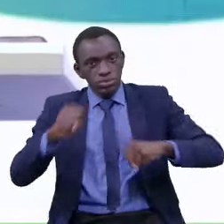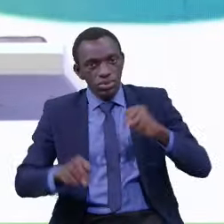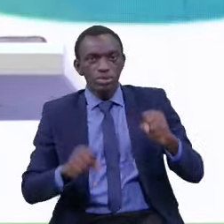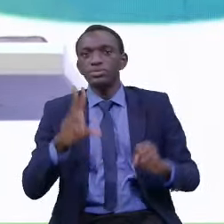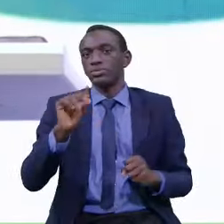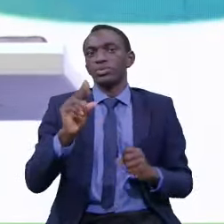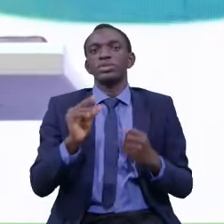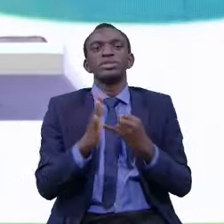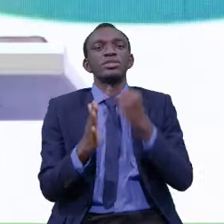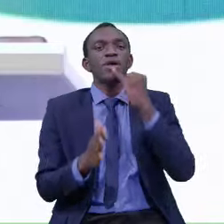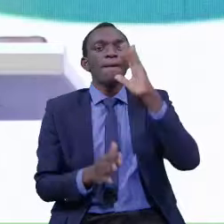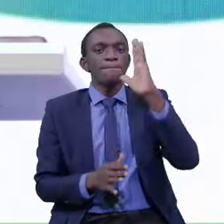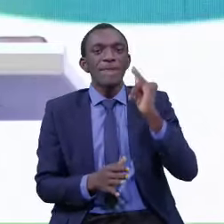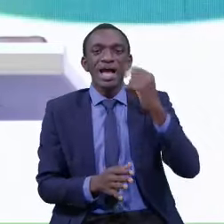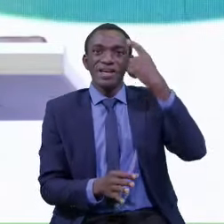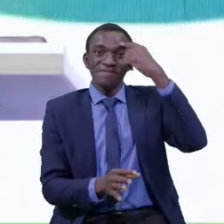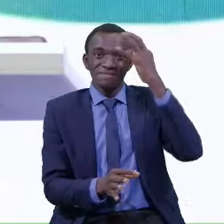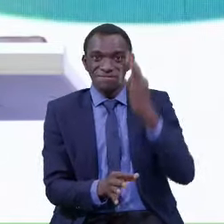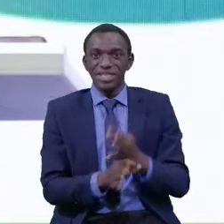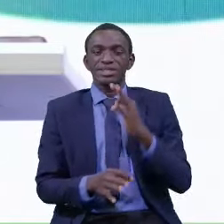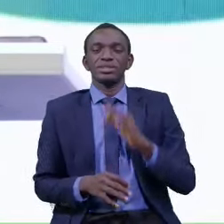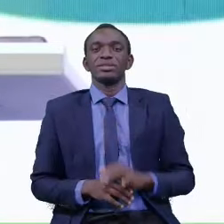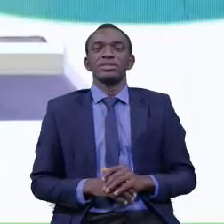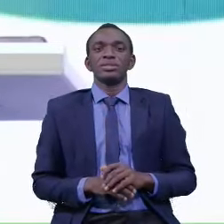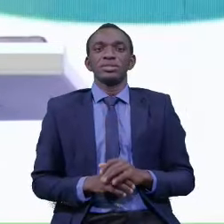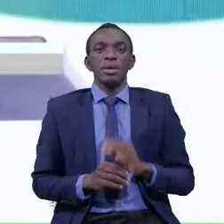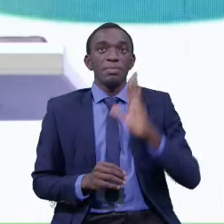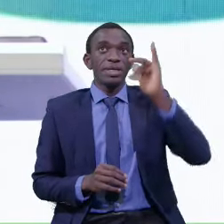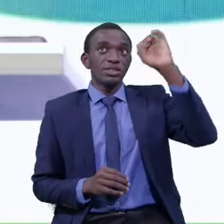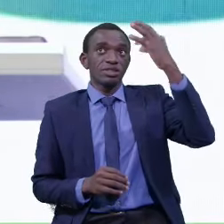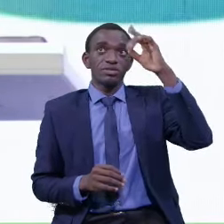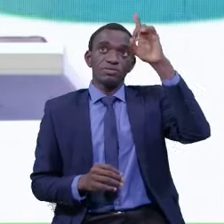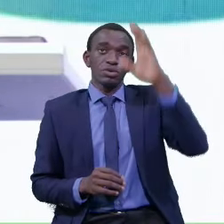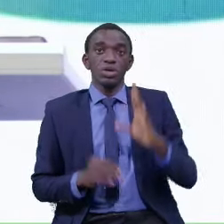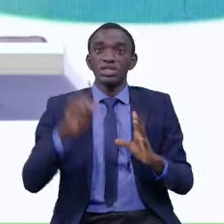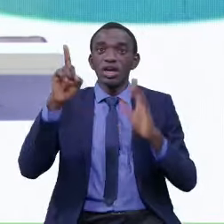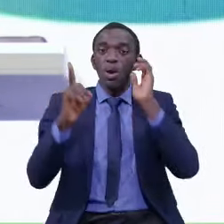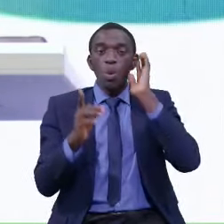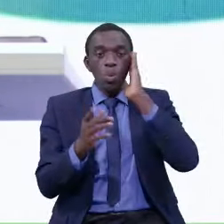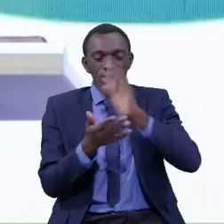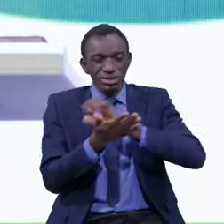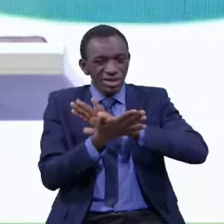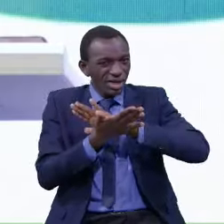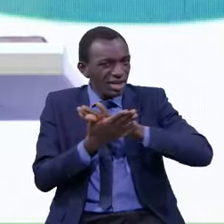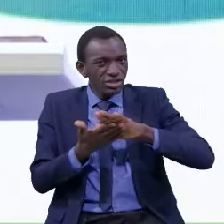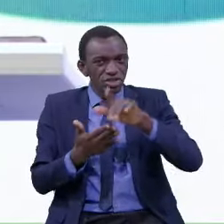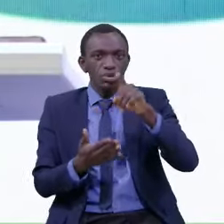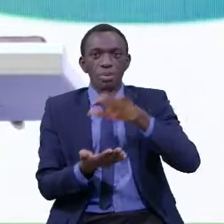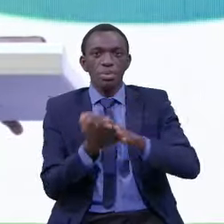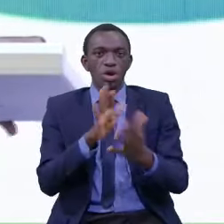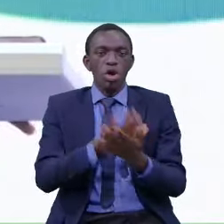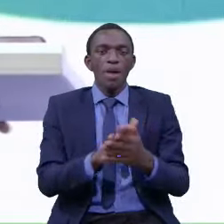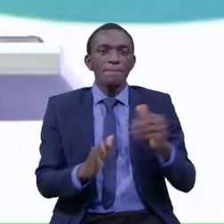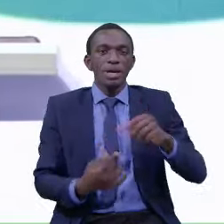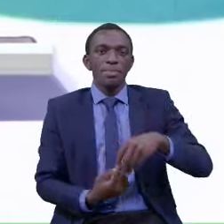God. Now that he can purify you to be a peculiar person, zealous of